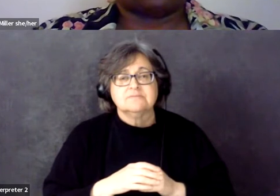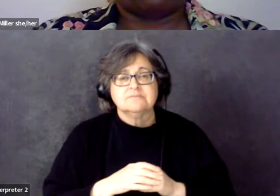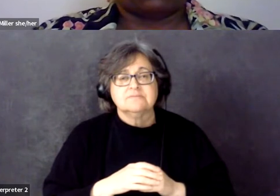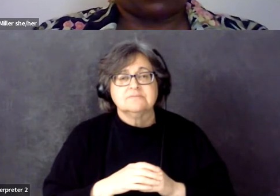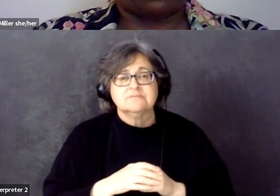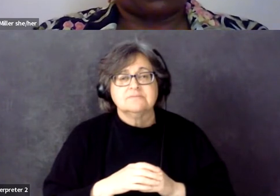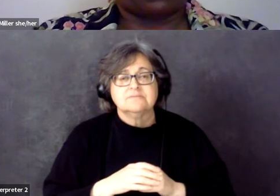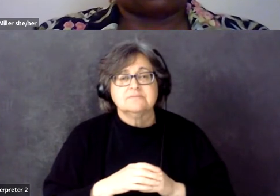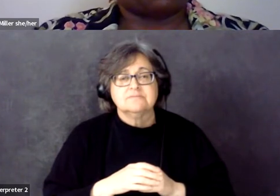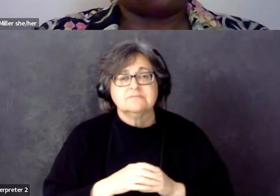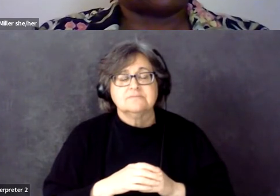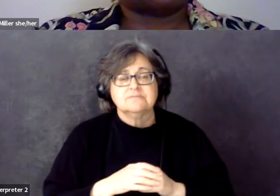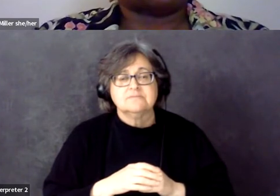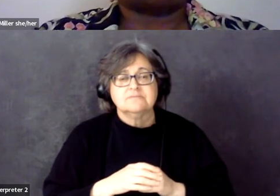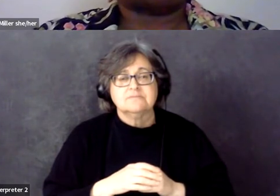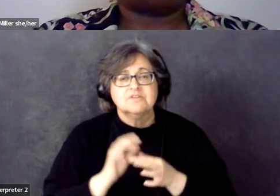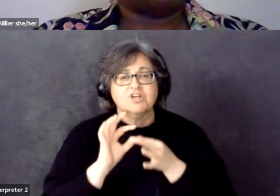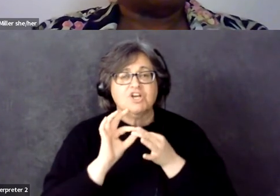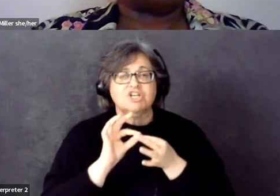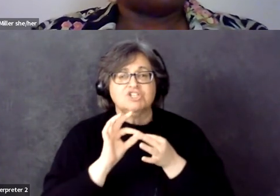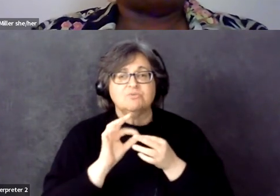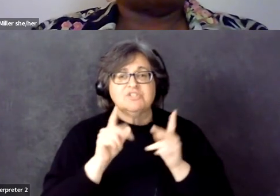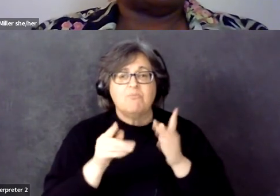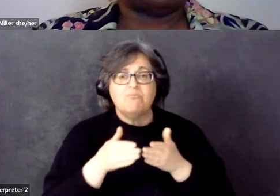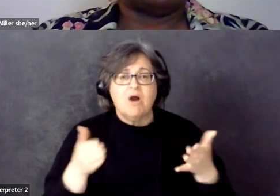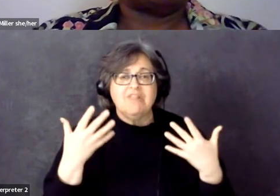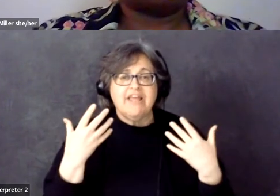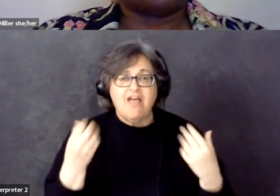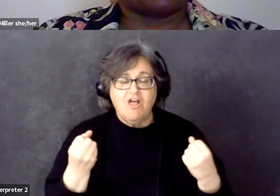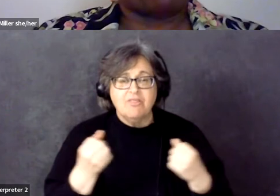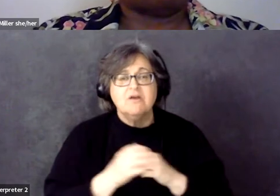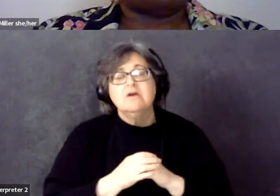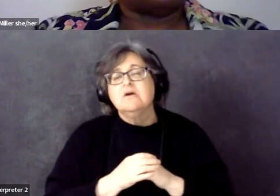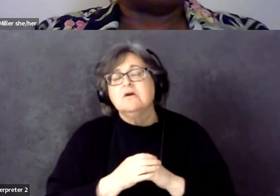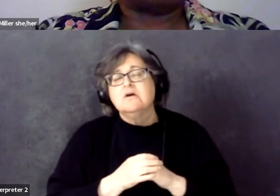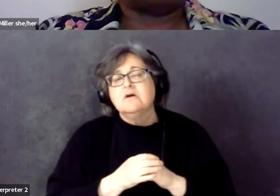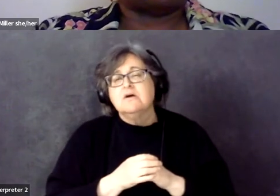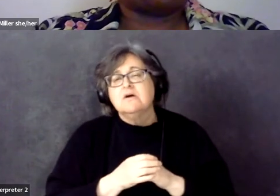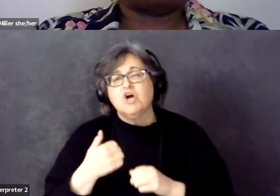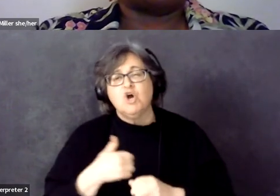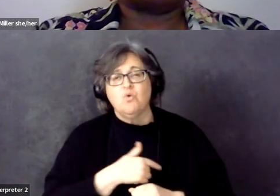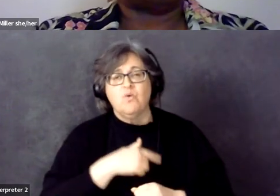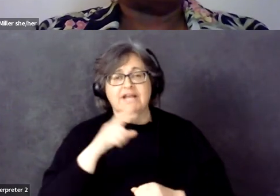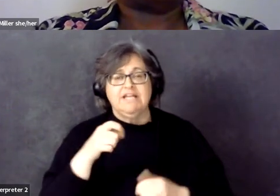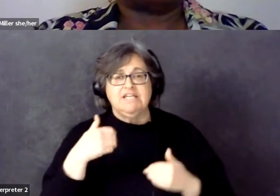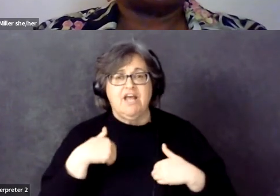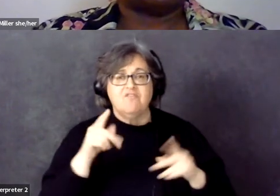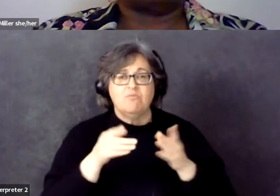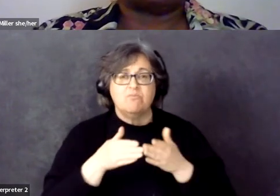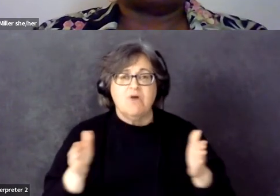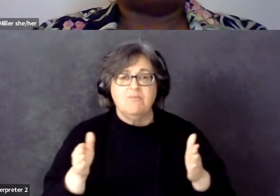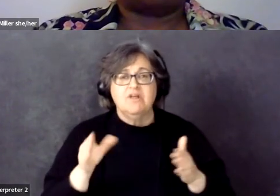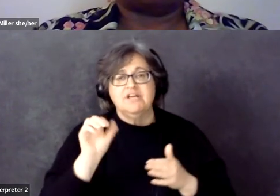in terms of the public health sector, that we need to have a public